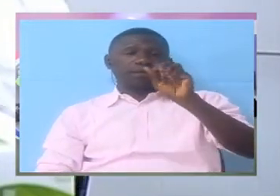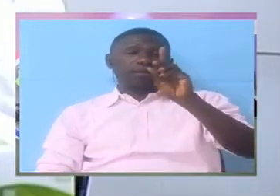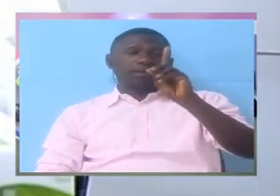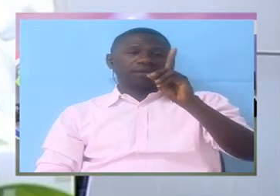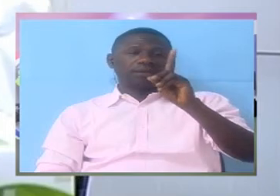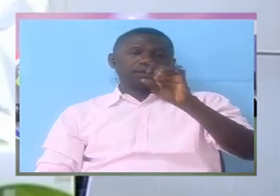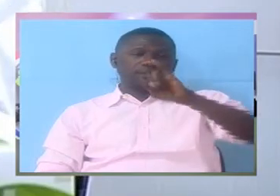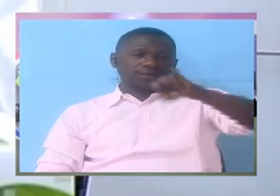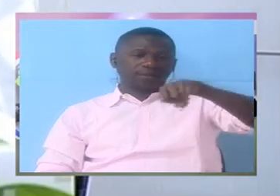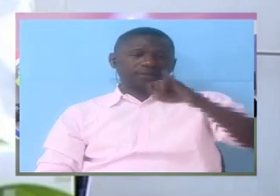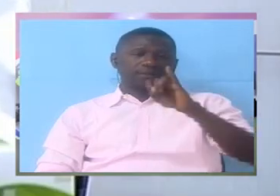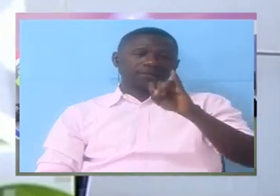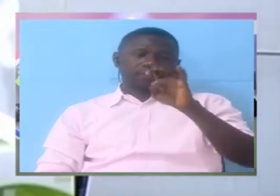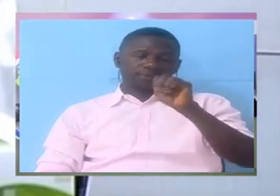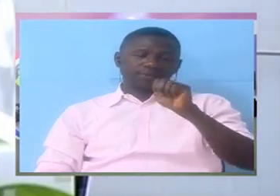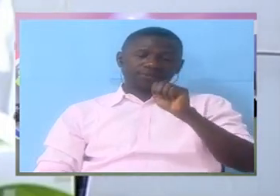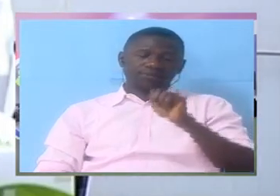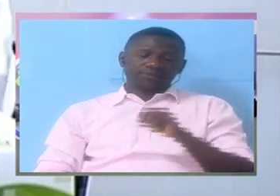So